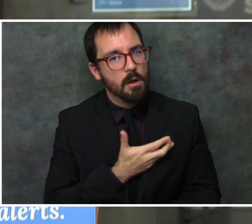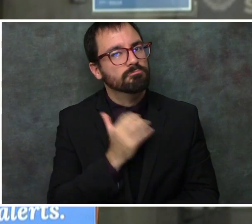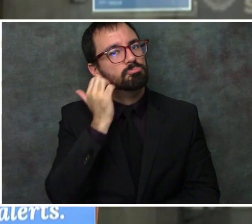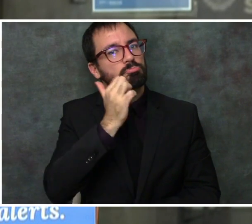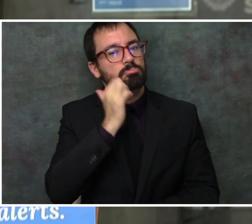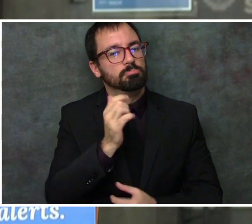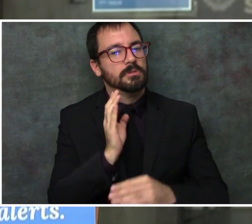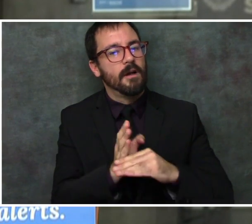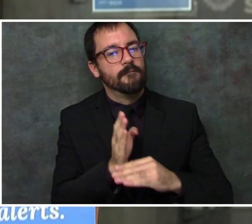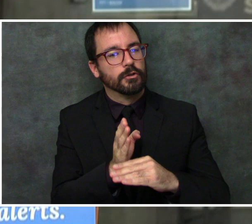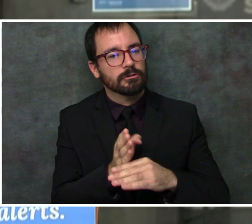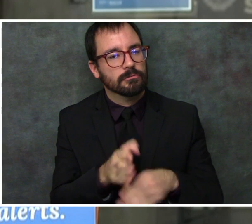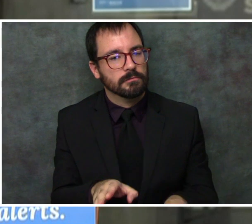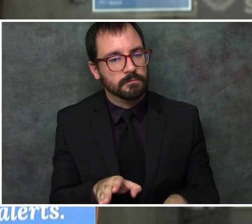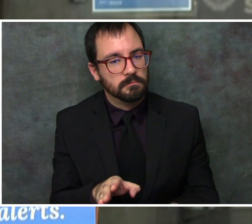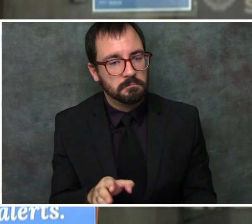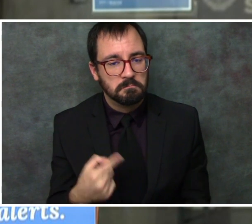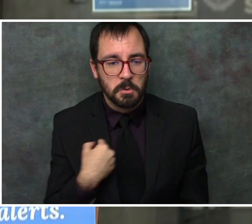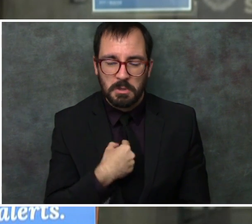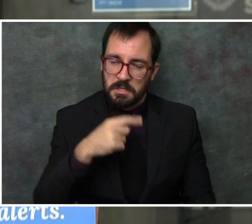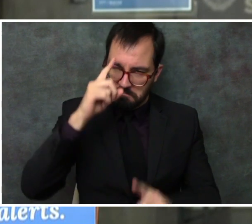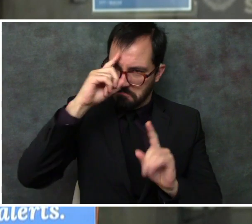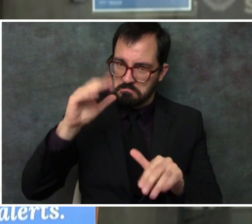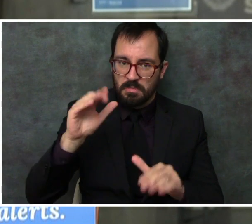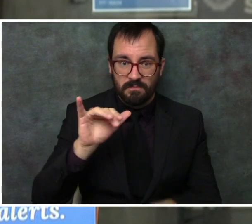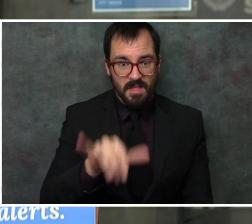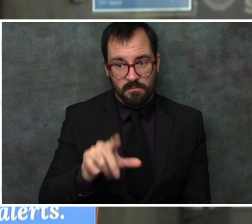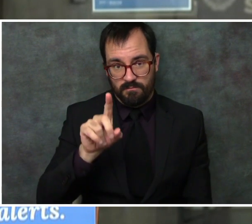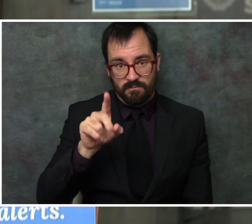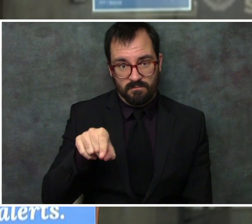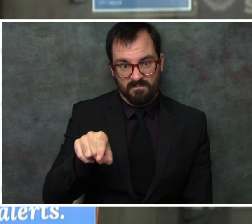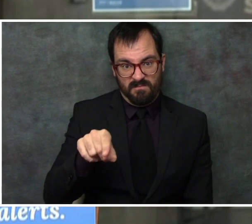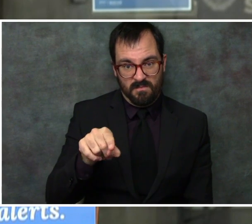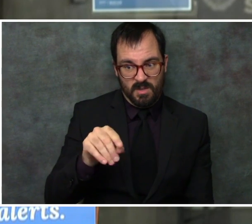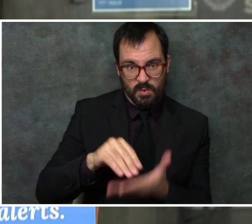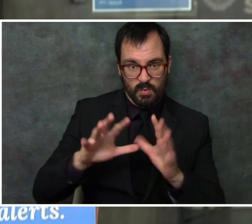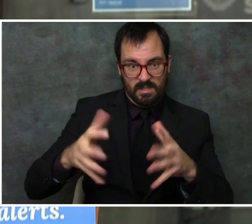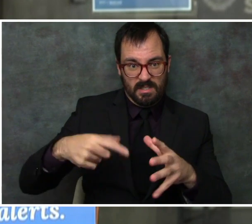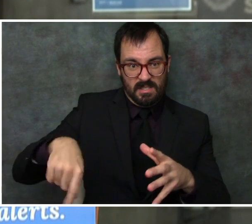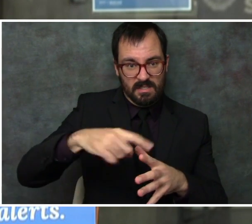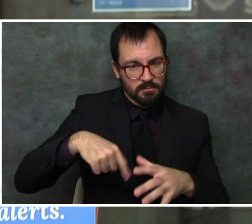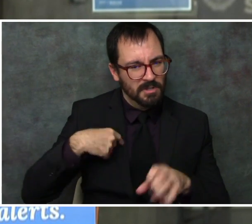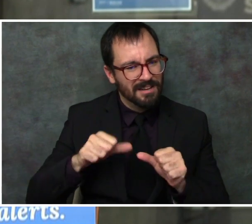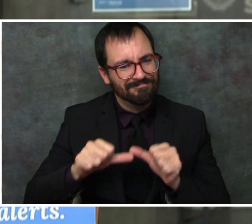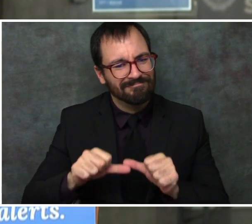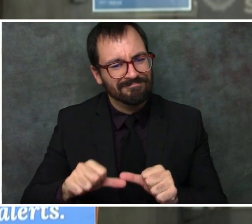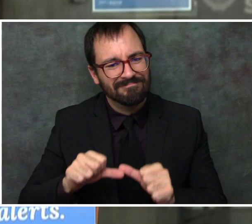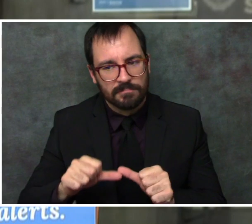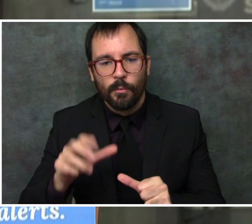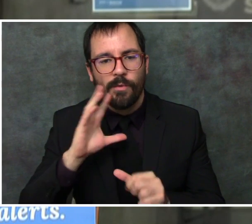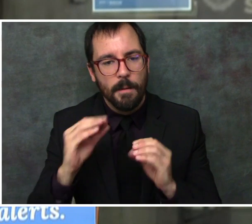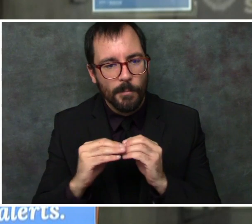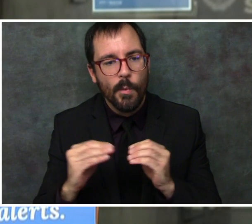that for these 1,300 students that are coming to us and need us the most. That is fewer than the amount we were